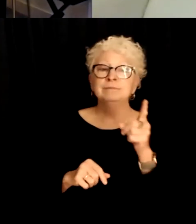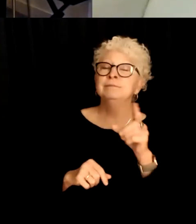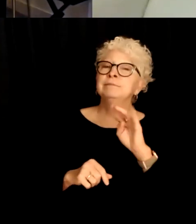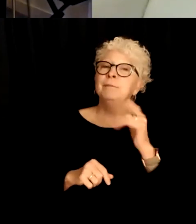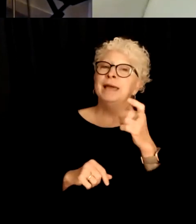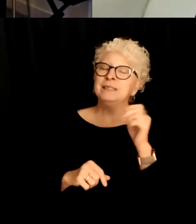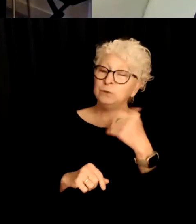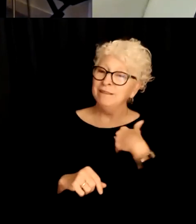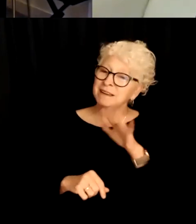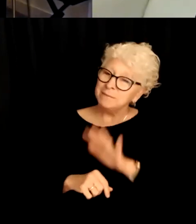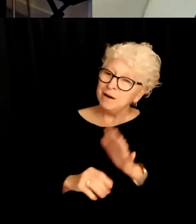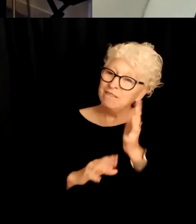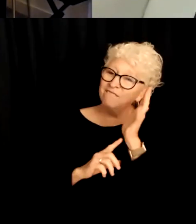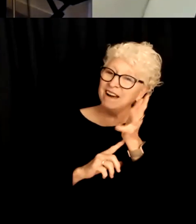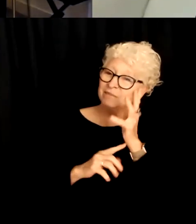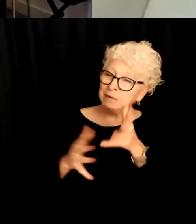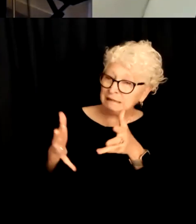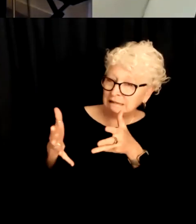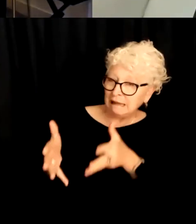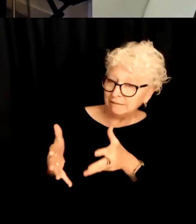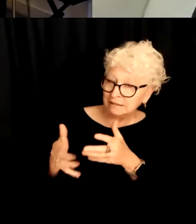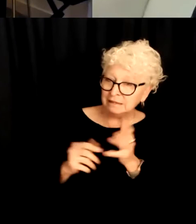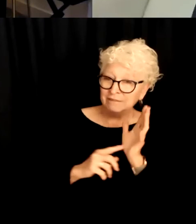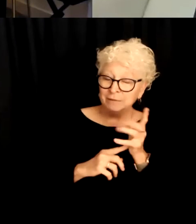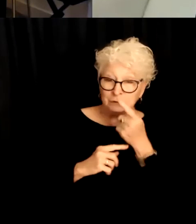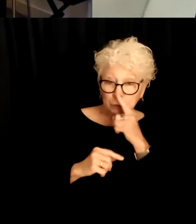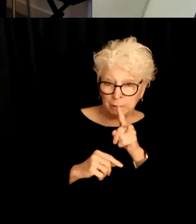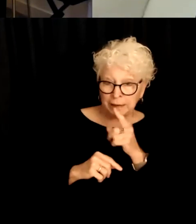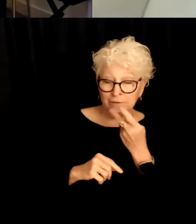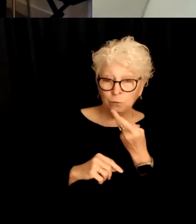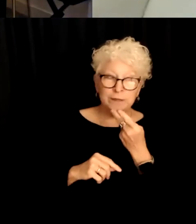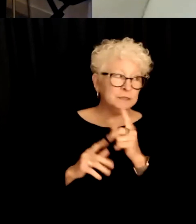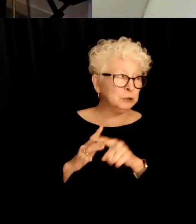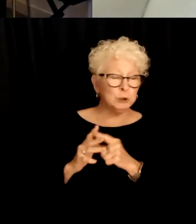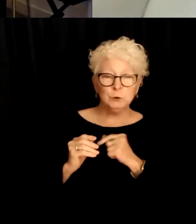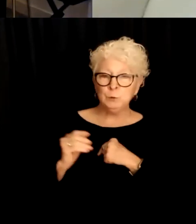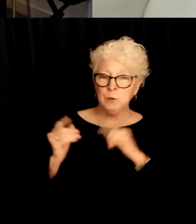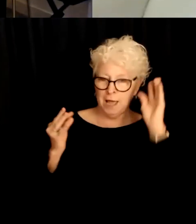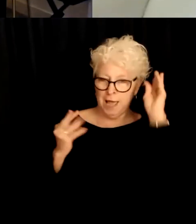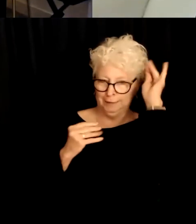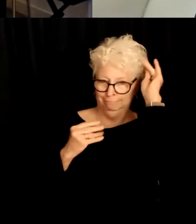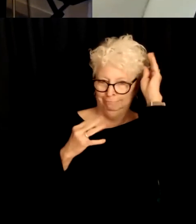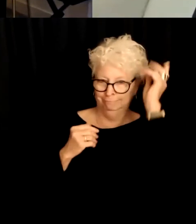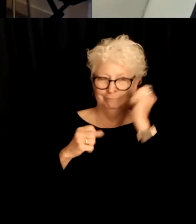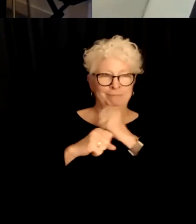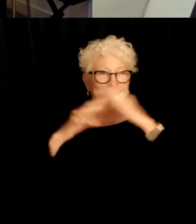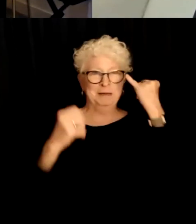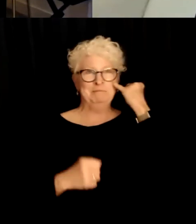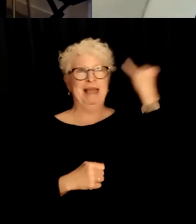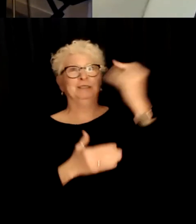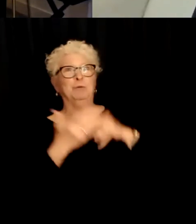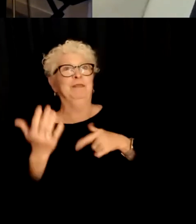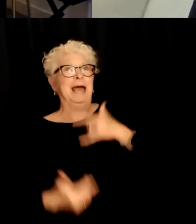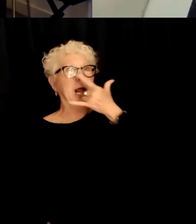maybe in those last 5 minutes, we could speculate for a moment about what that would look like. Like if